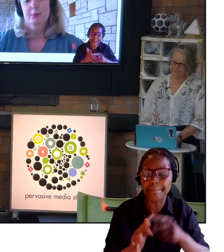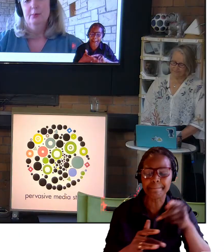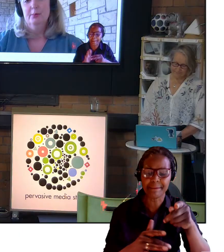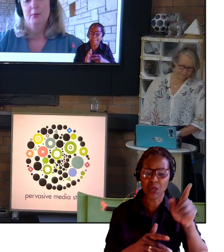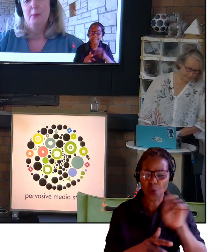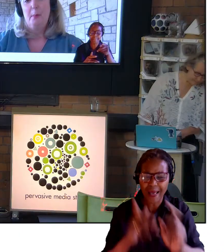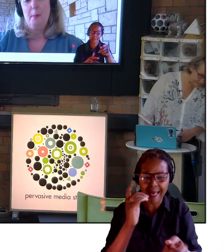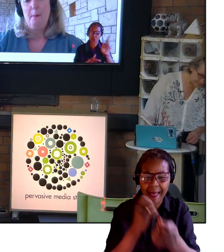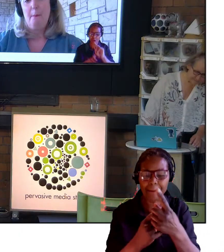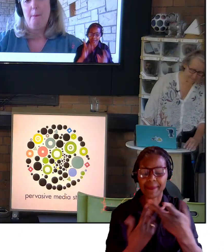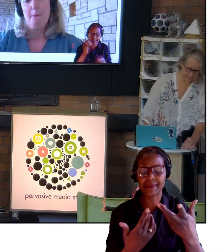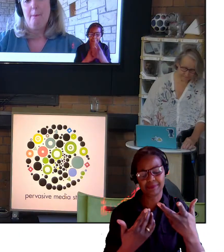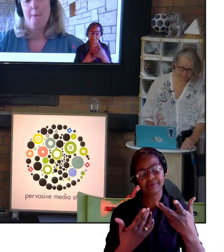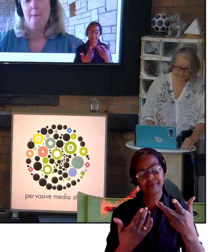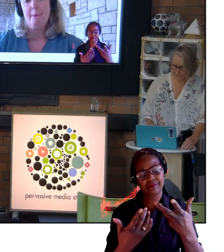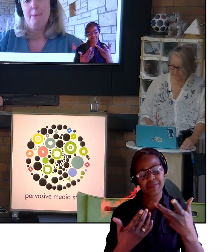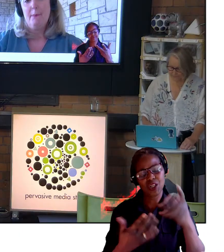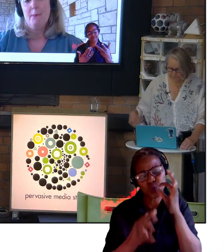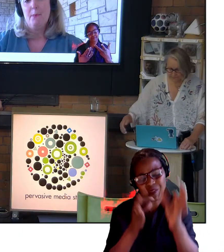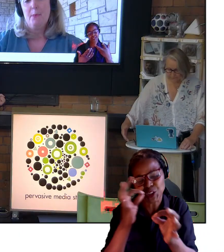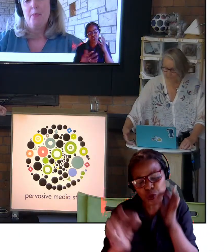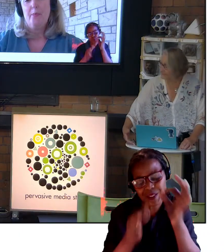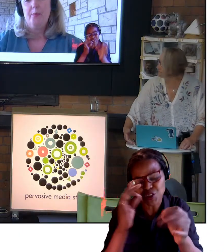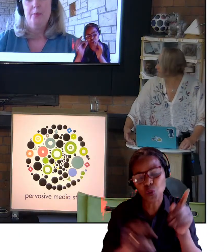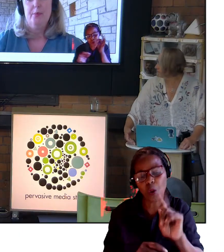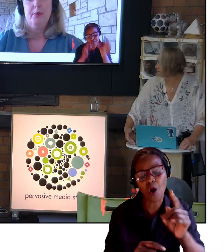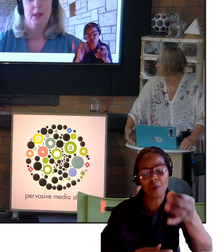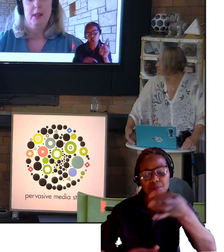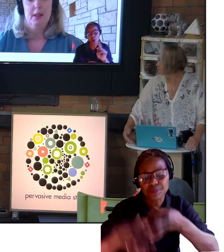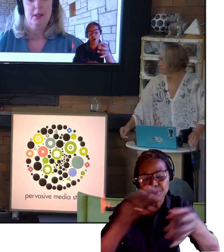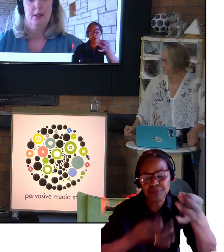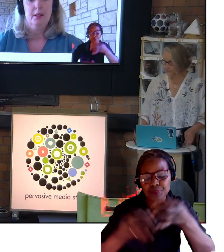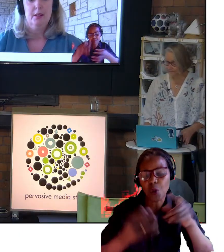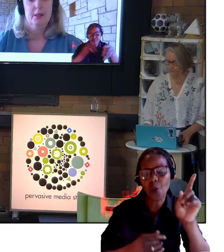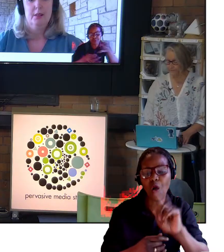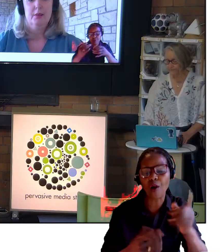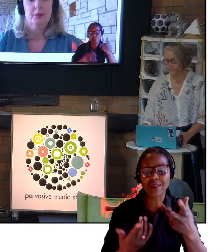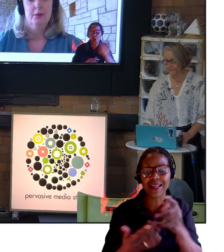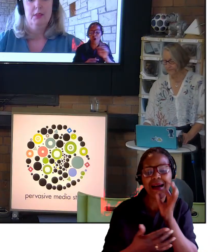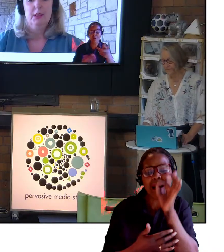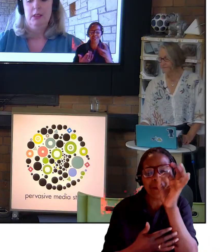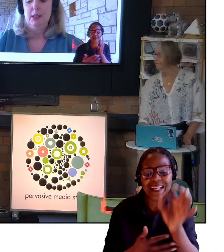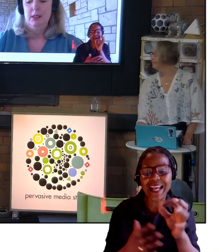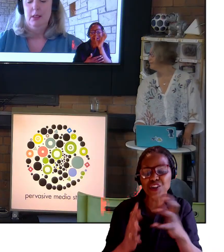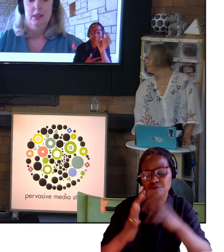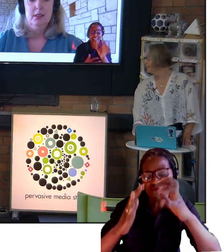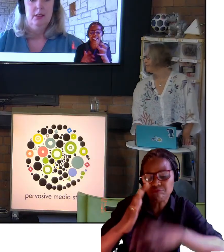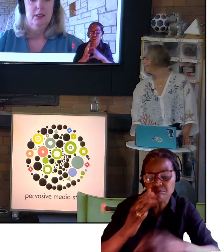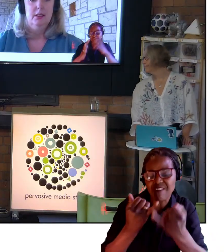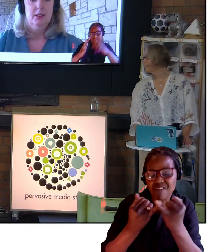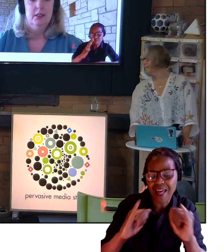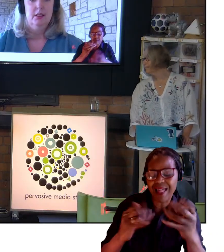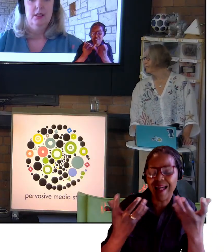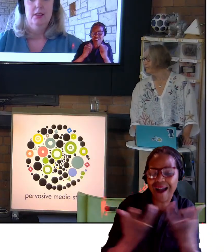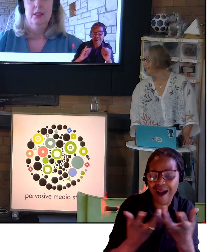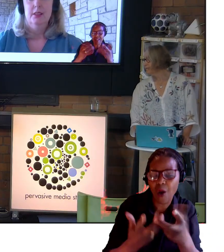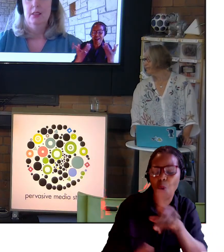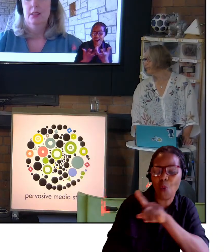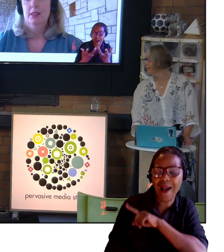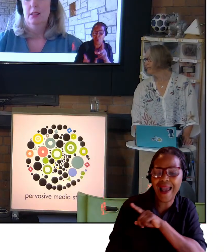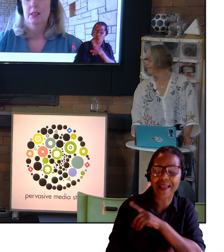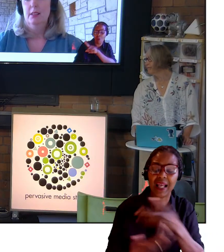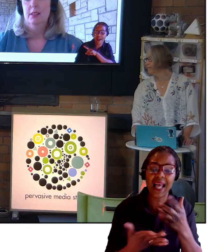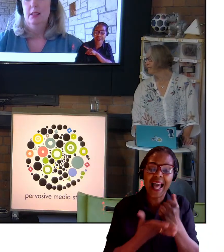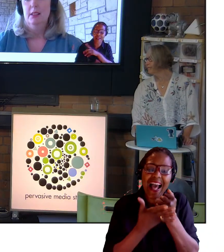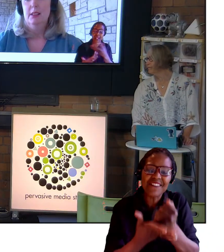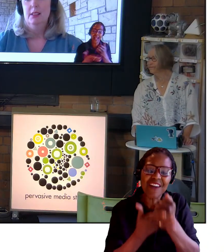emerged, what sometimes made the difference between applications being progressed or not progressed, and what advice they would give to artists considering applying in the future.